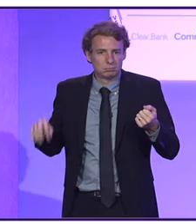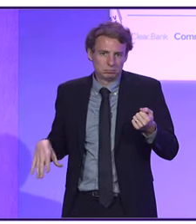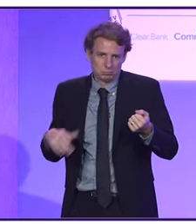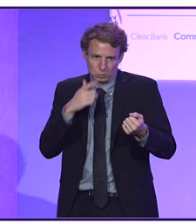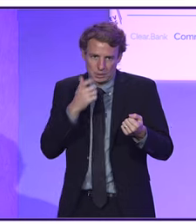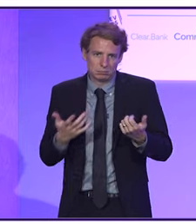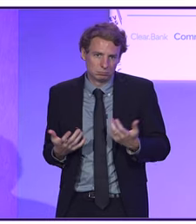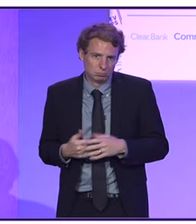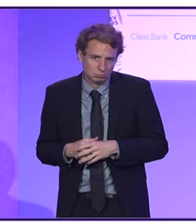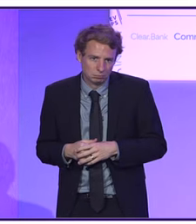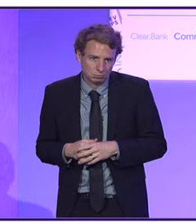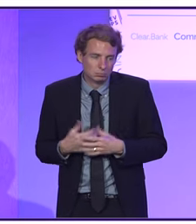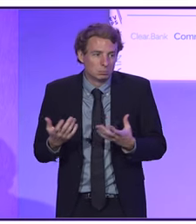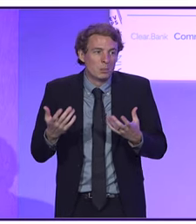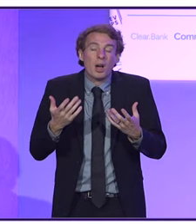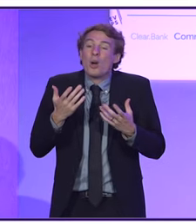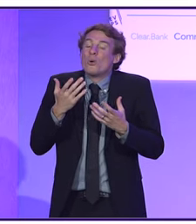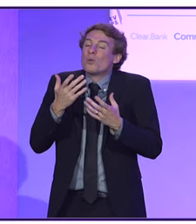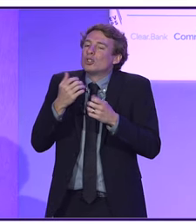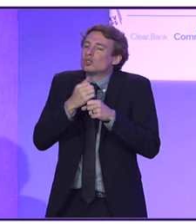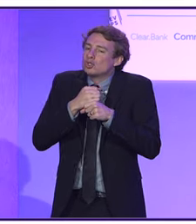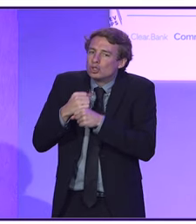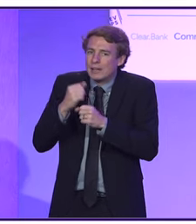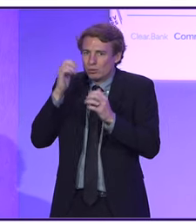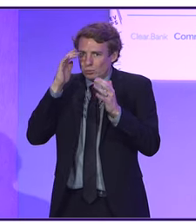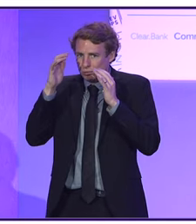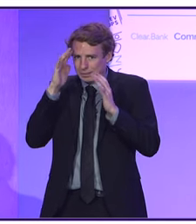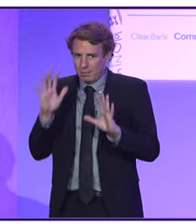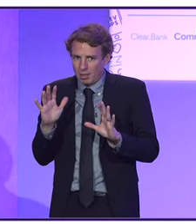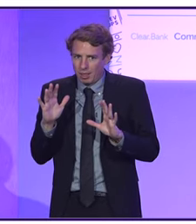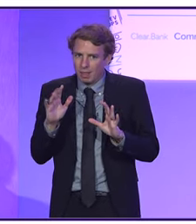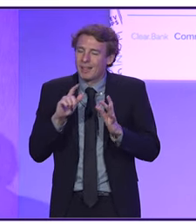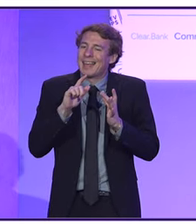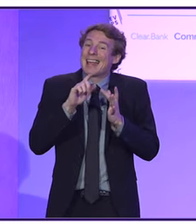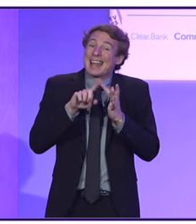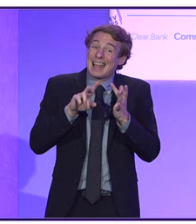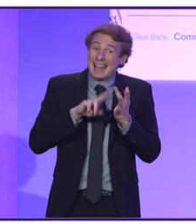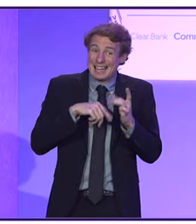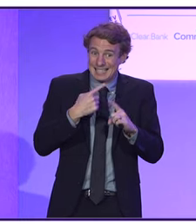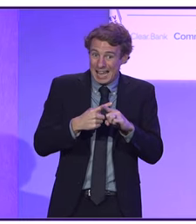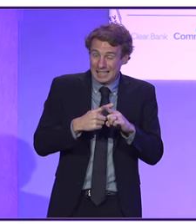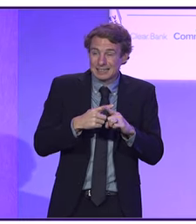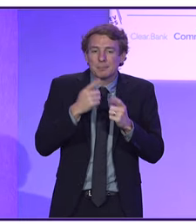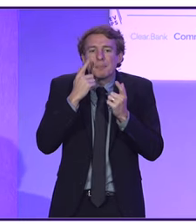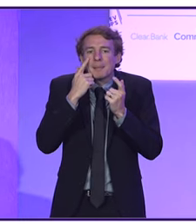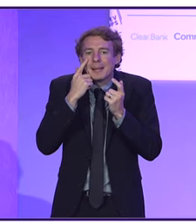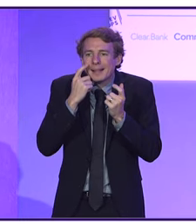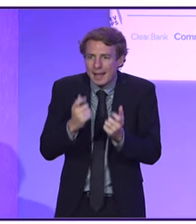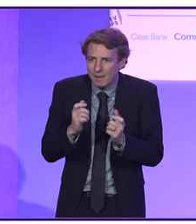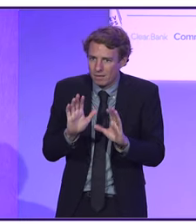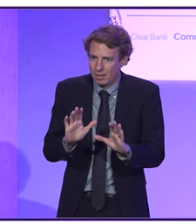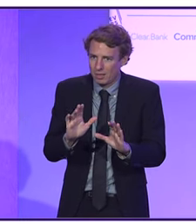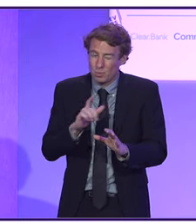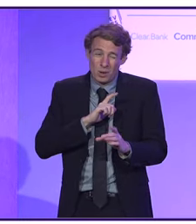The general principle here is quite straightforward. Index very, very cautiously. Indexing is the most expensive thing by a